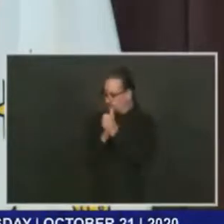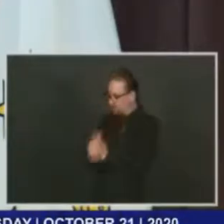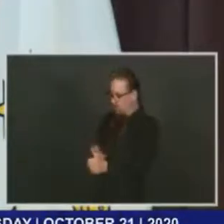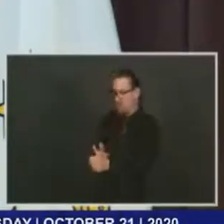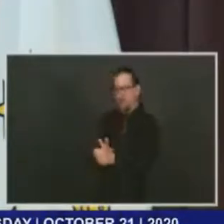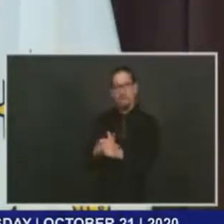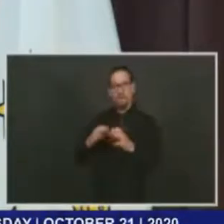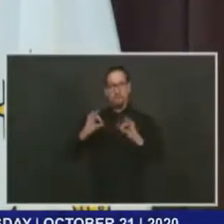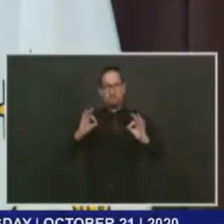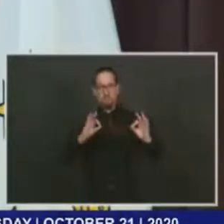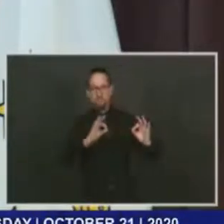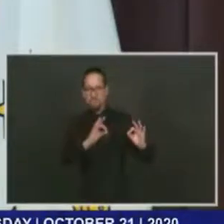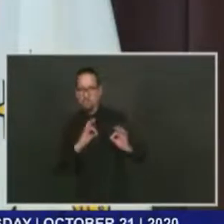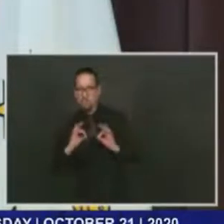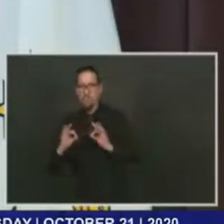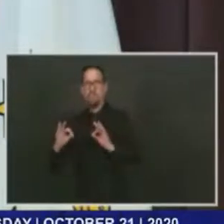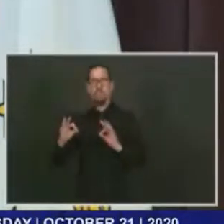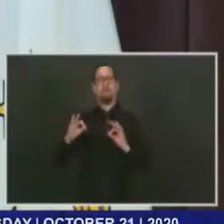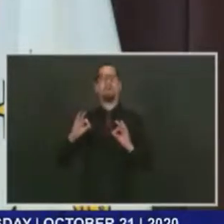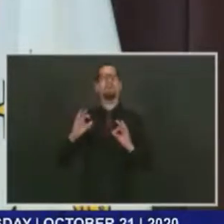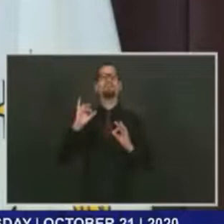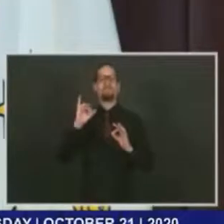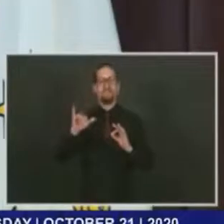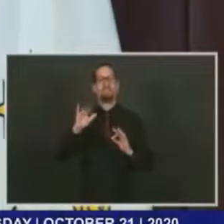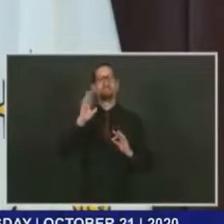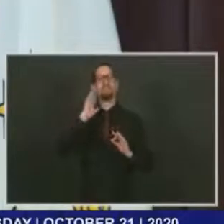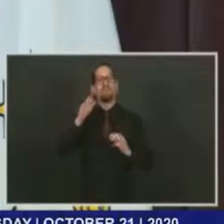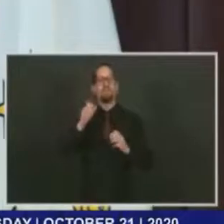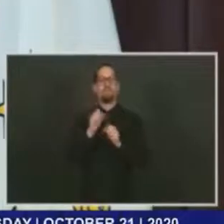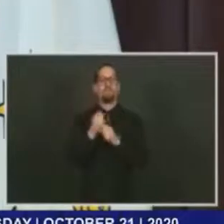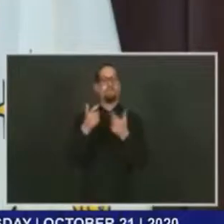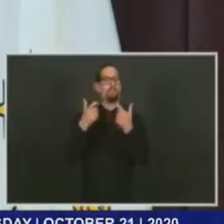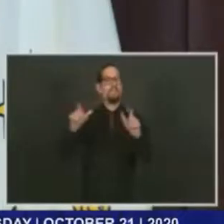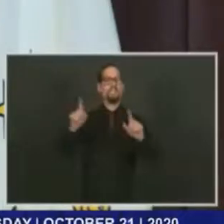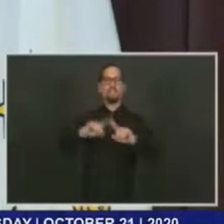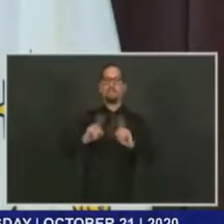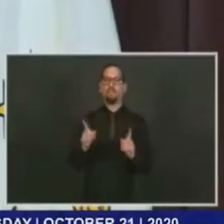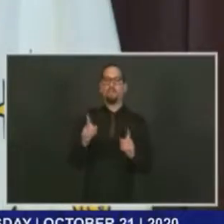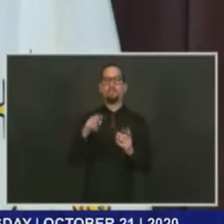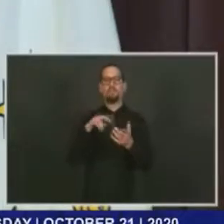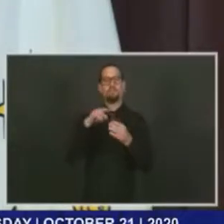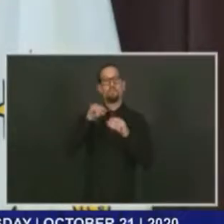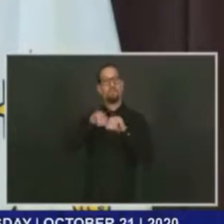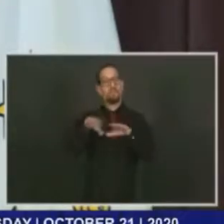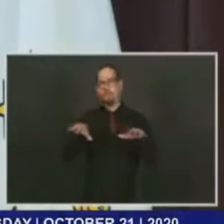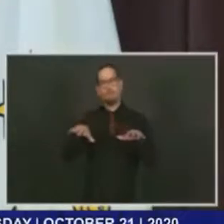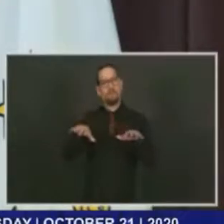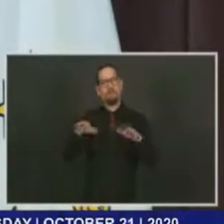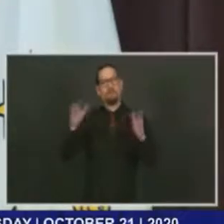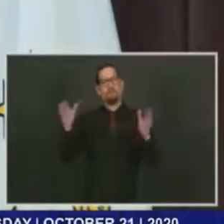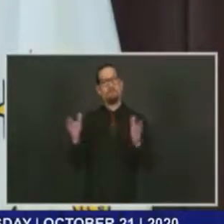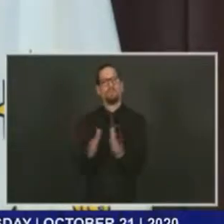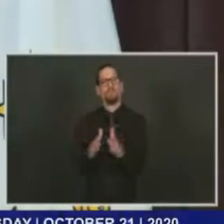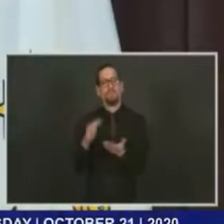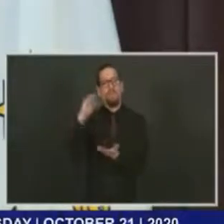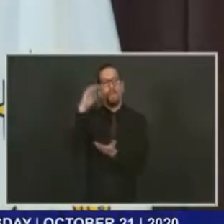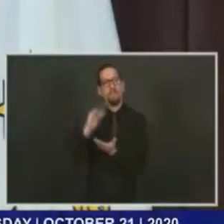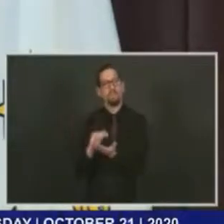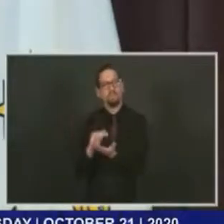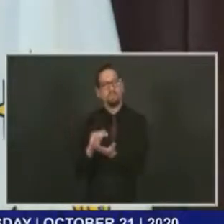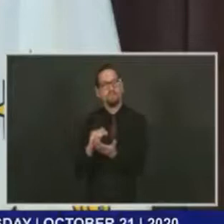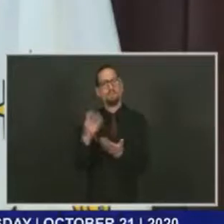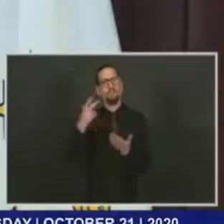can do that we know will make a difference. Wearing a mask and staying local, avoiding social